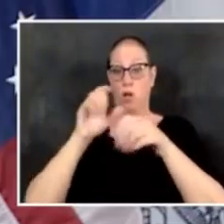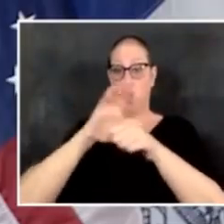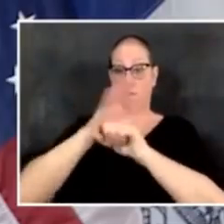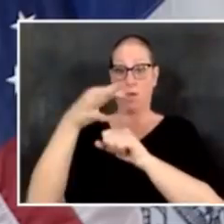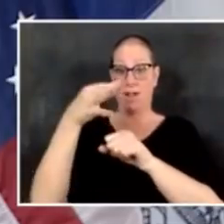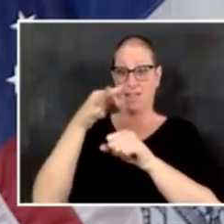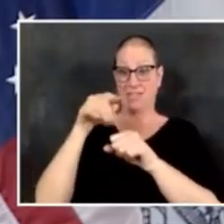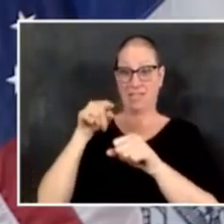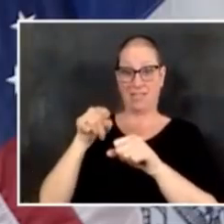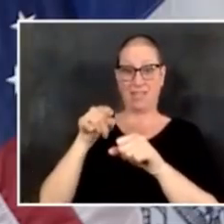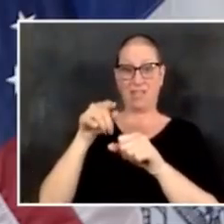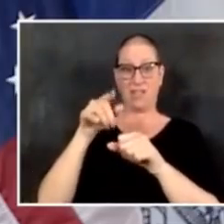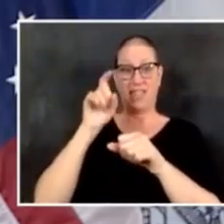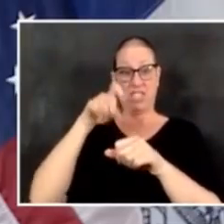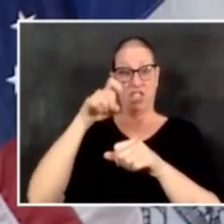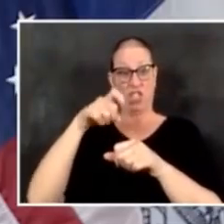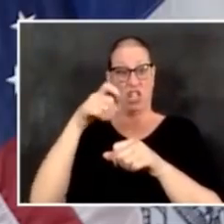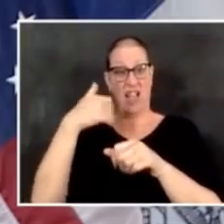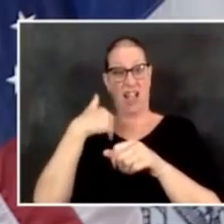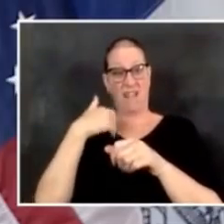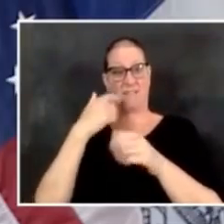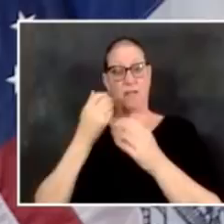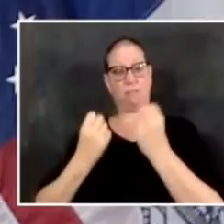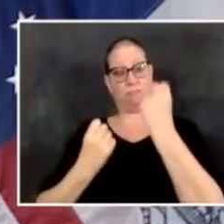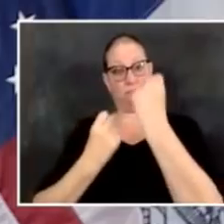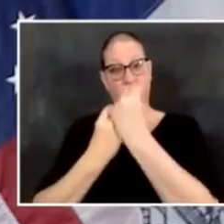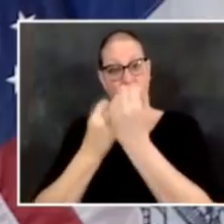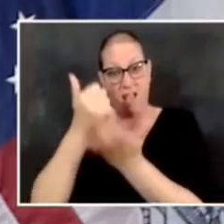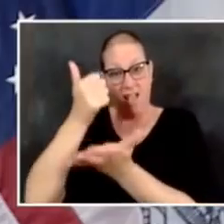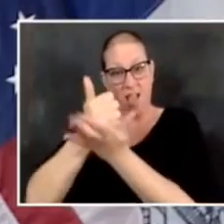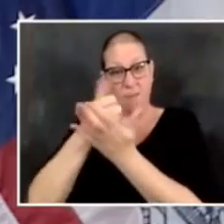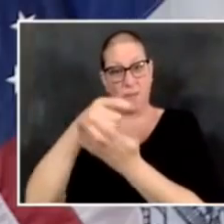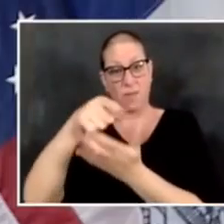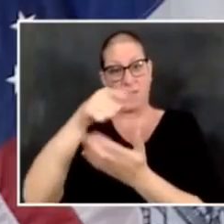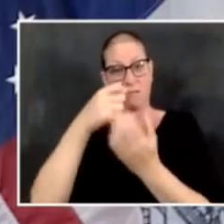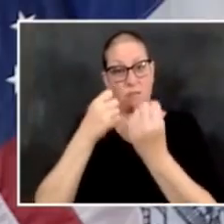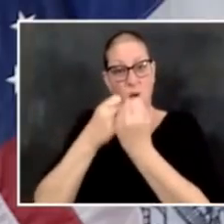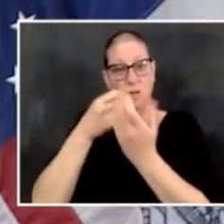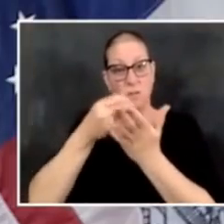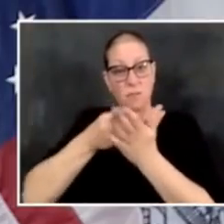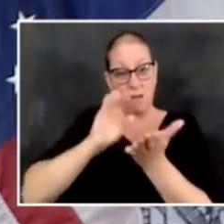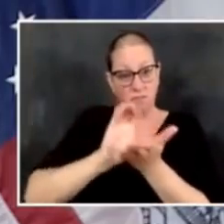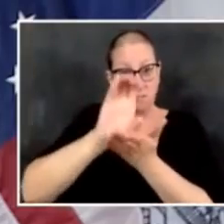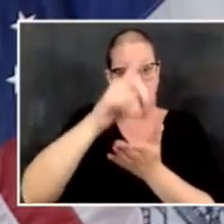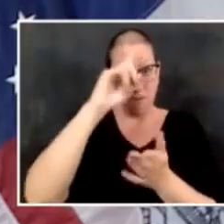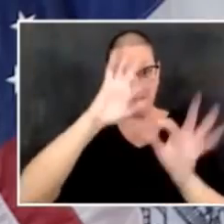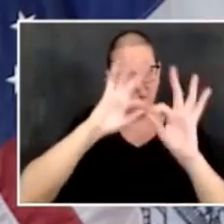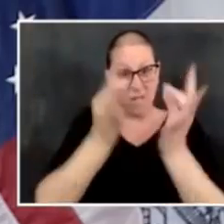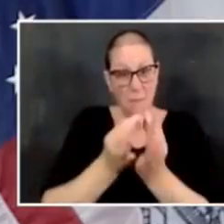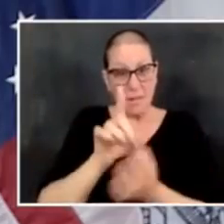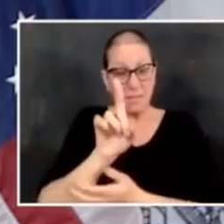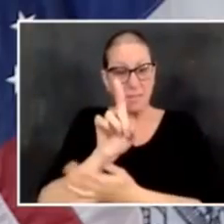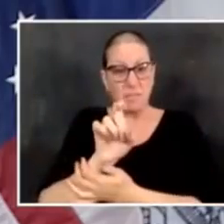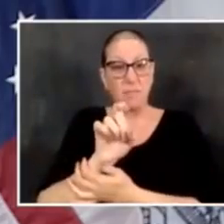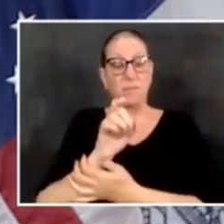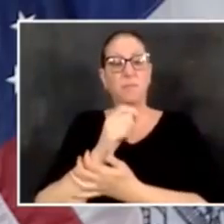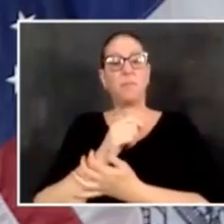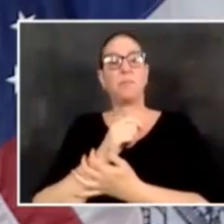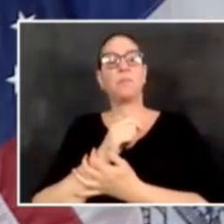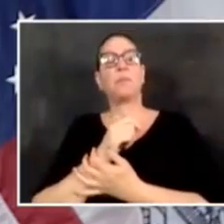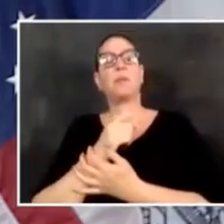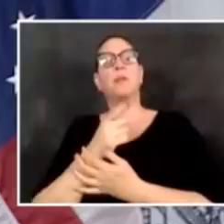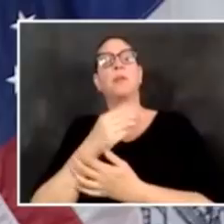any benefits to them, such as continuing their health insurance? And I'd love to hear Commissioner Shea's opinion on this question as well. Look,